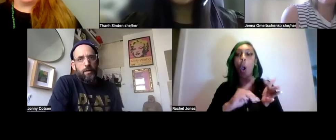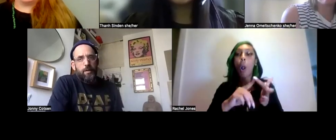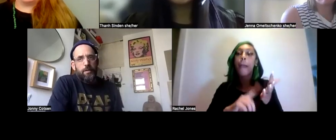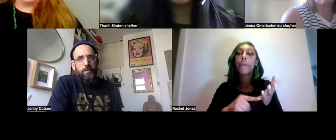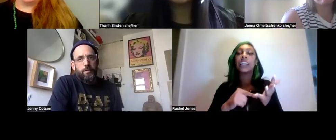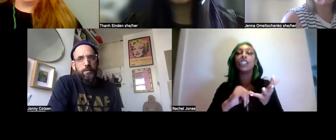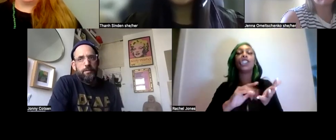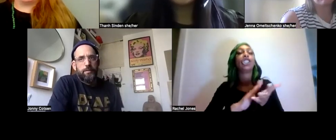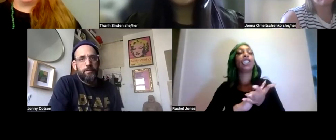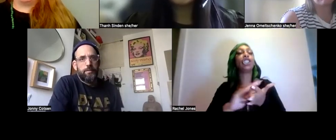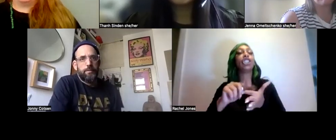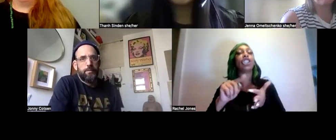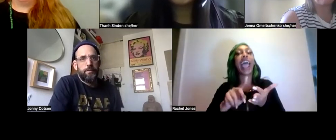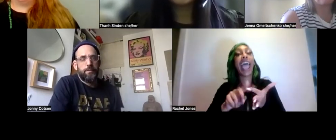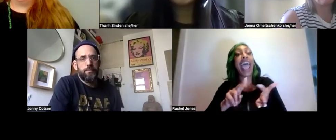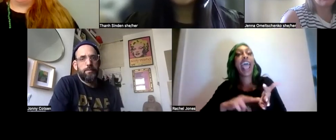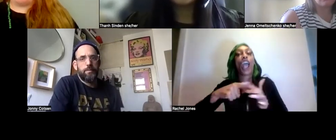at National Theatre. Welcome, Jenna.